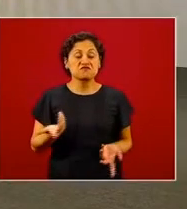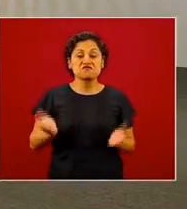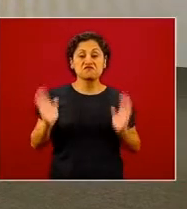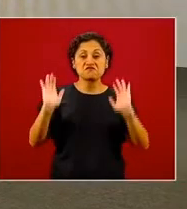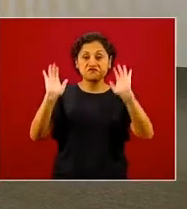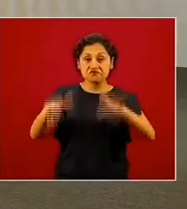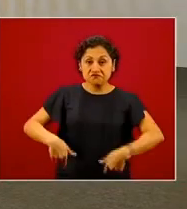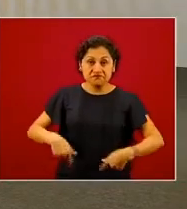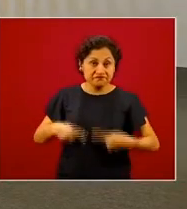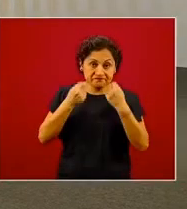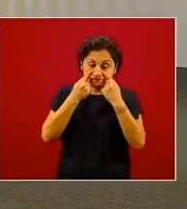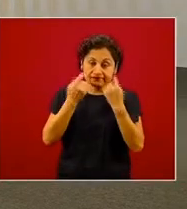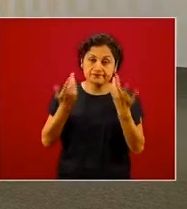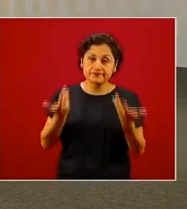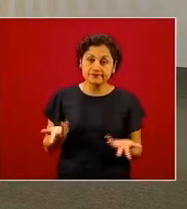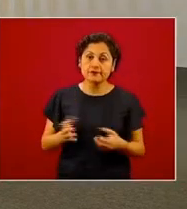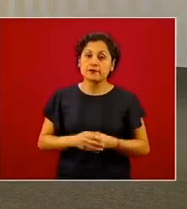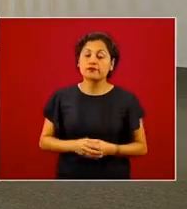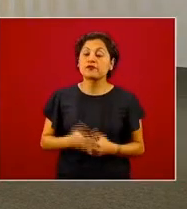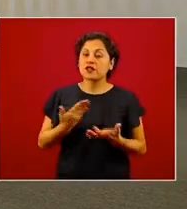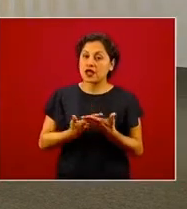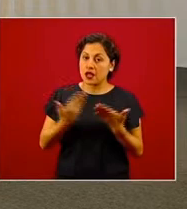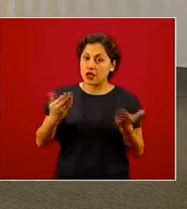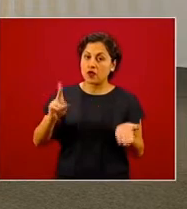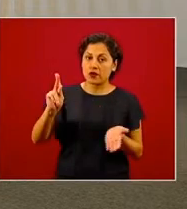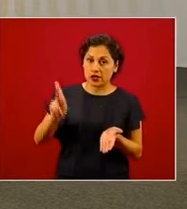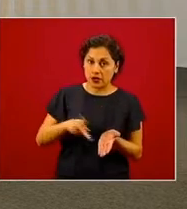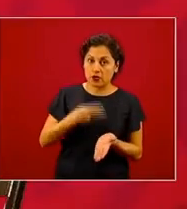wasn't any enthusiasm for that.